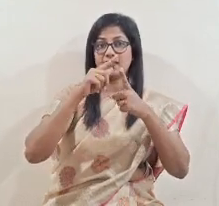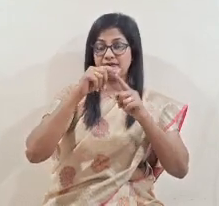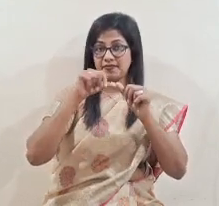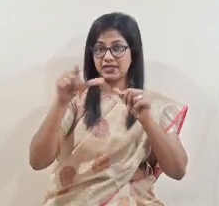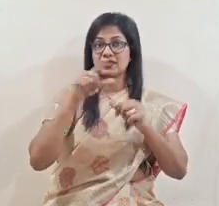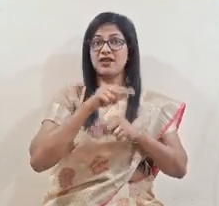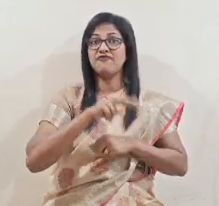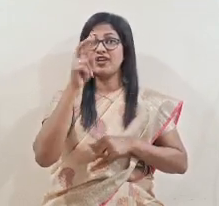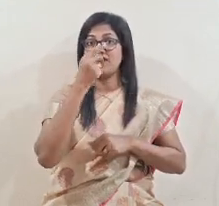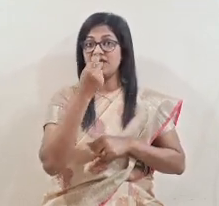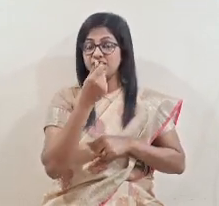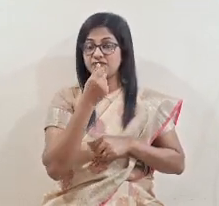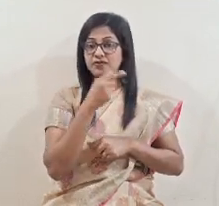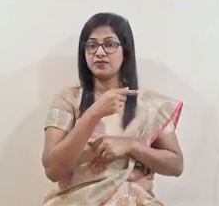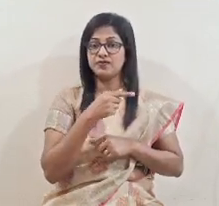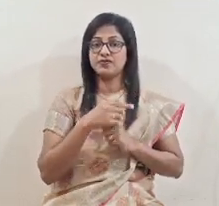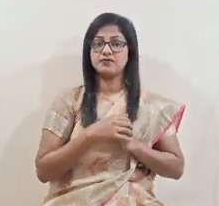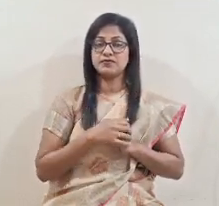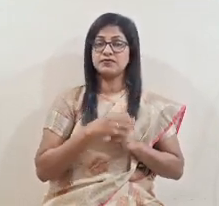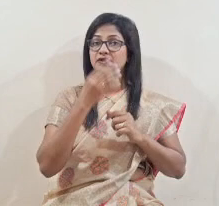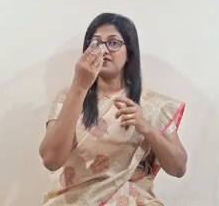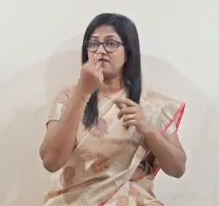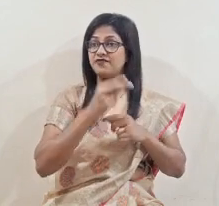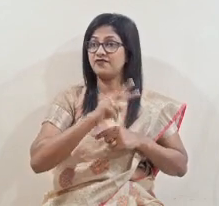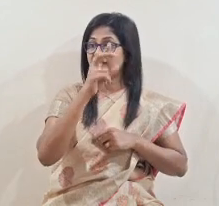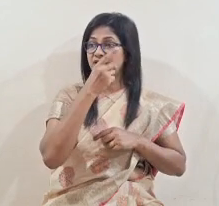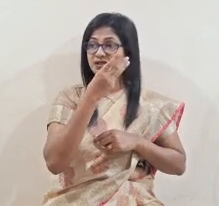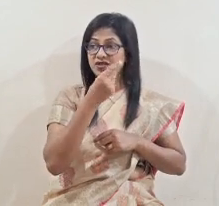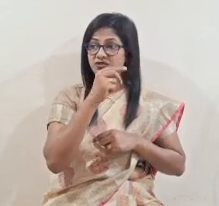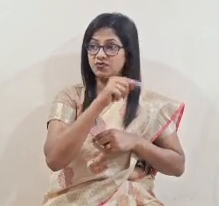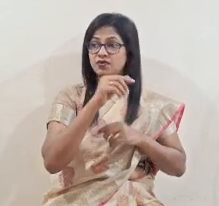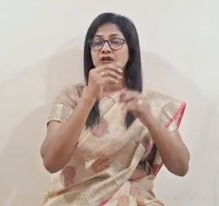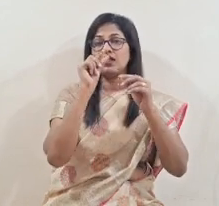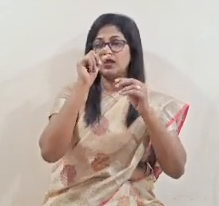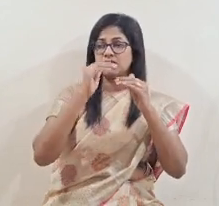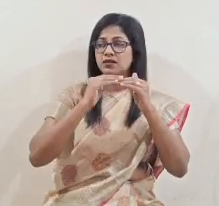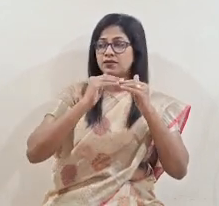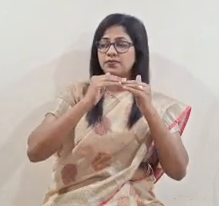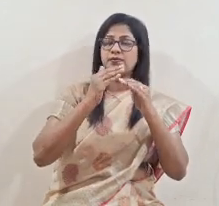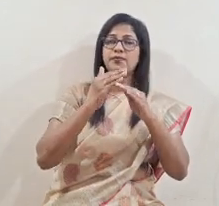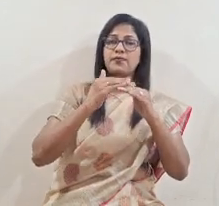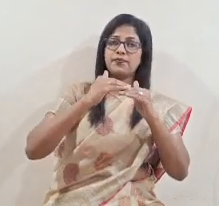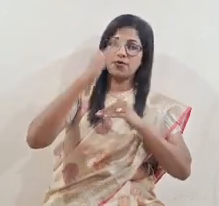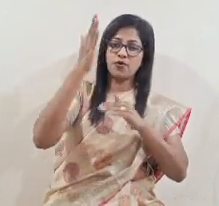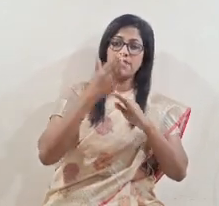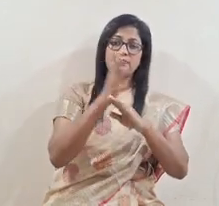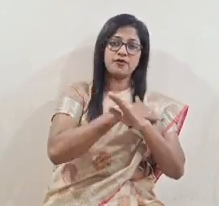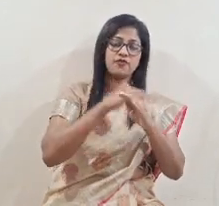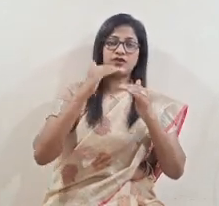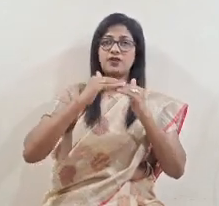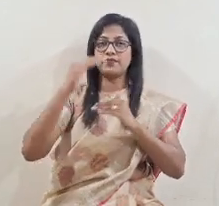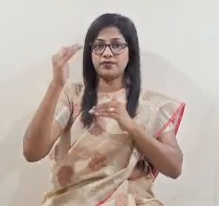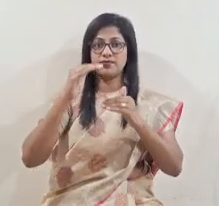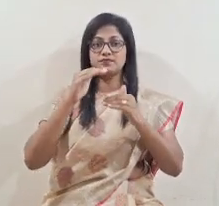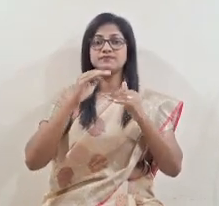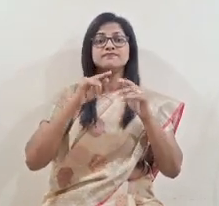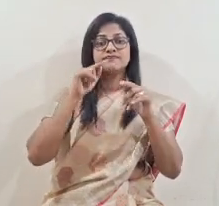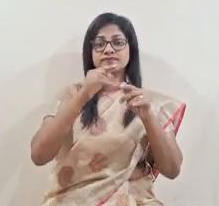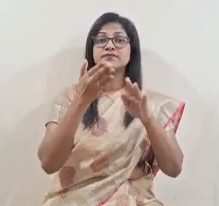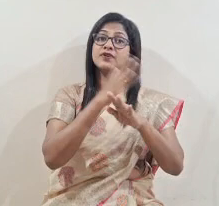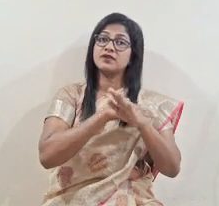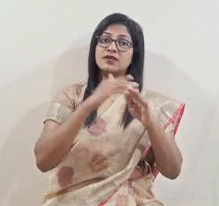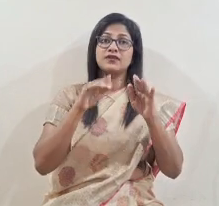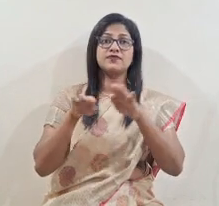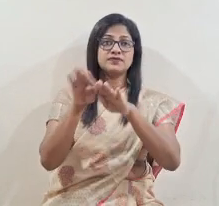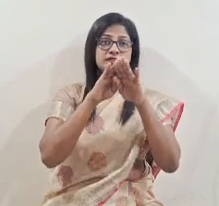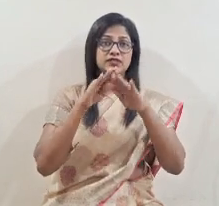PTAL. The PTAL values are a little more better than the previous one, which was yielded from the standard tool.